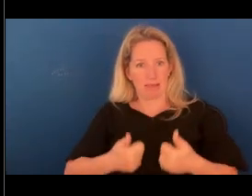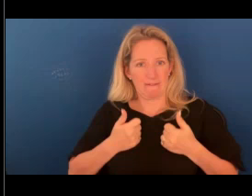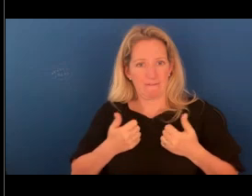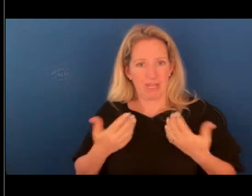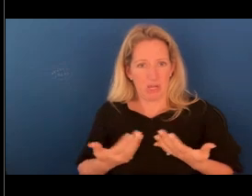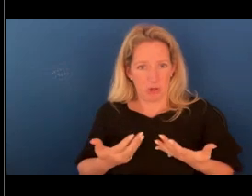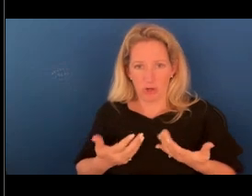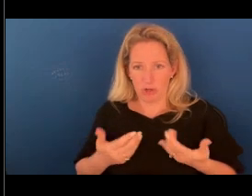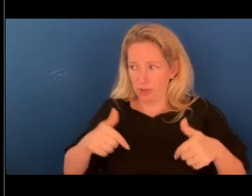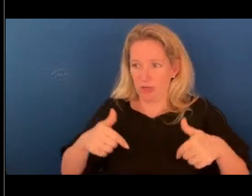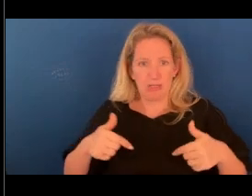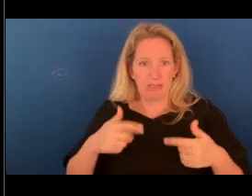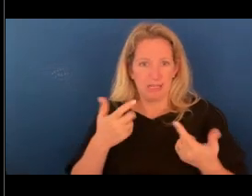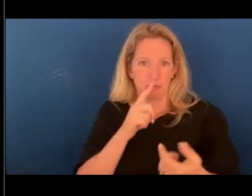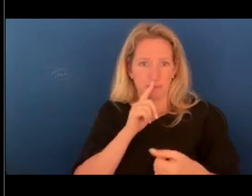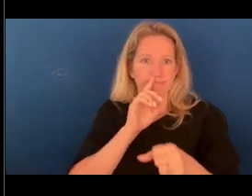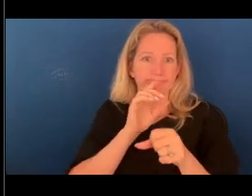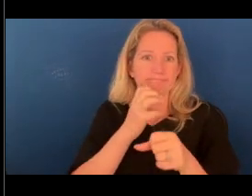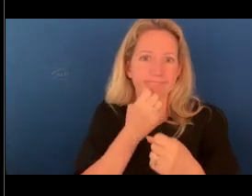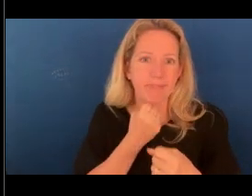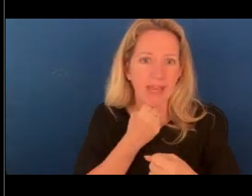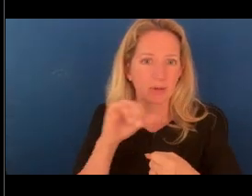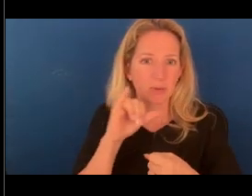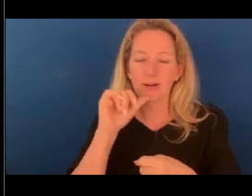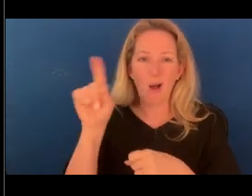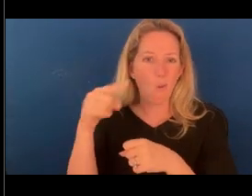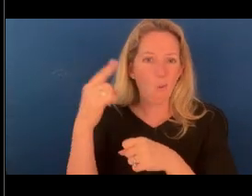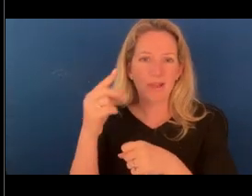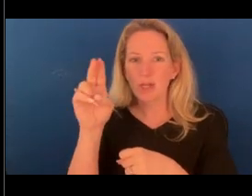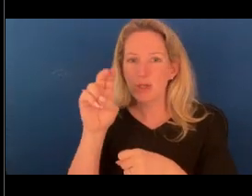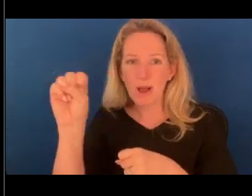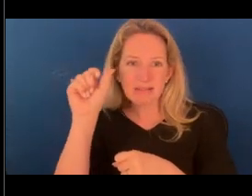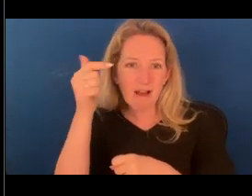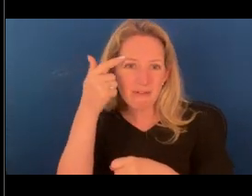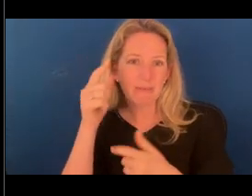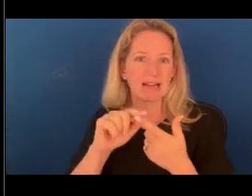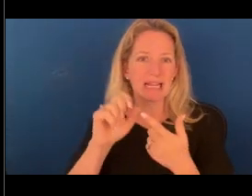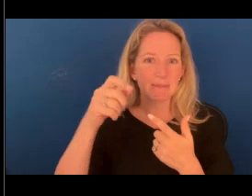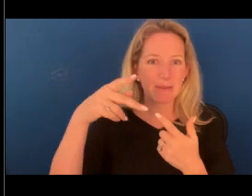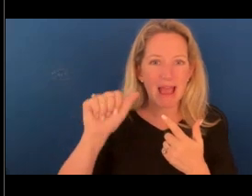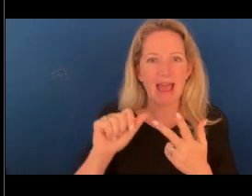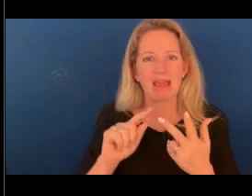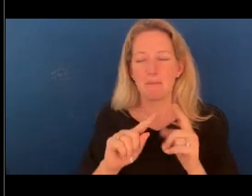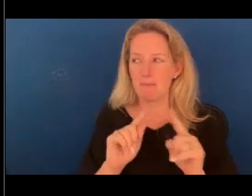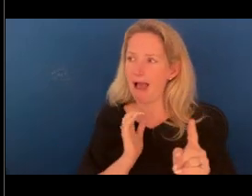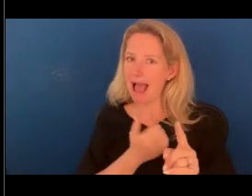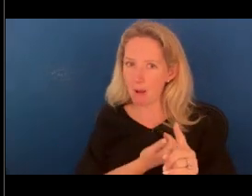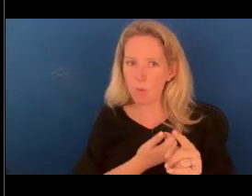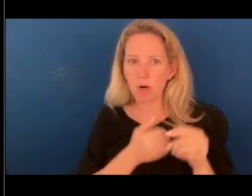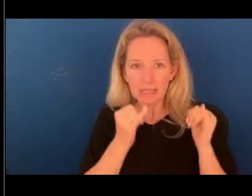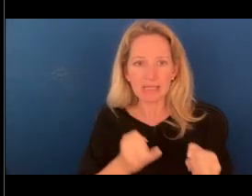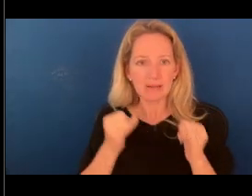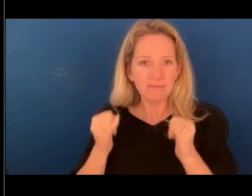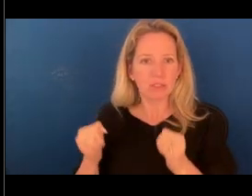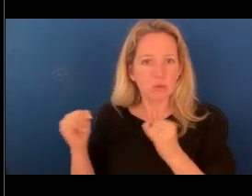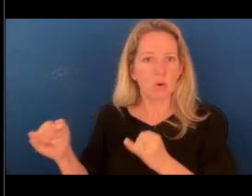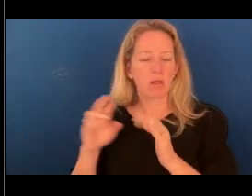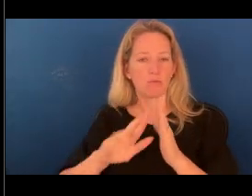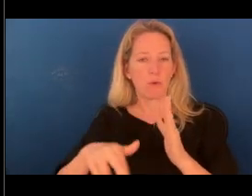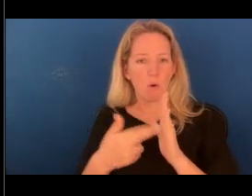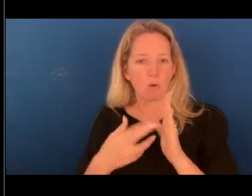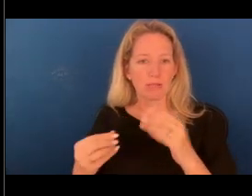It talks about how do we socialize these solutions? What are each of our roles in these sort of things?